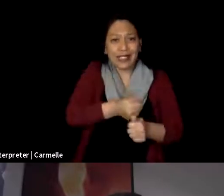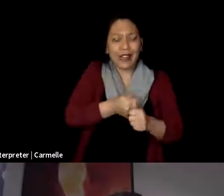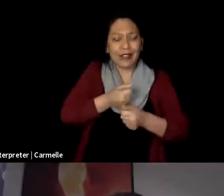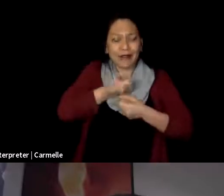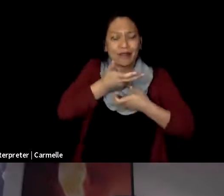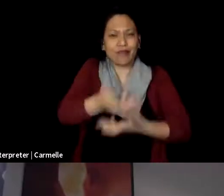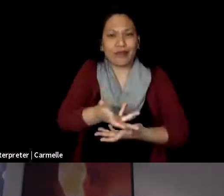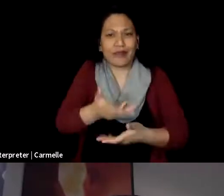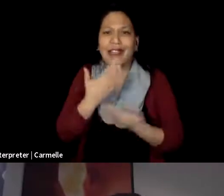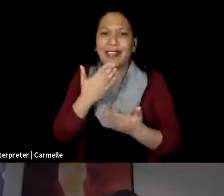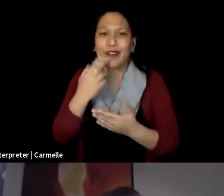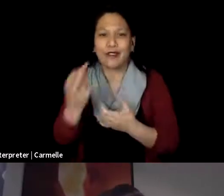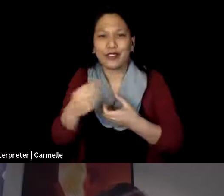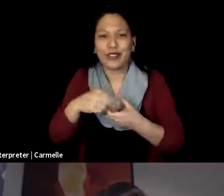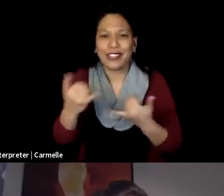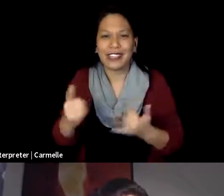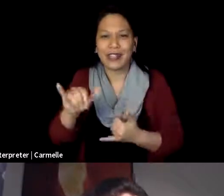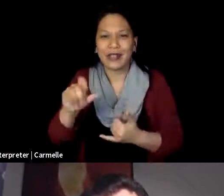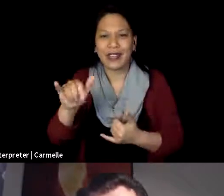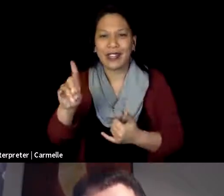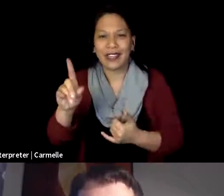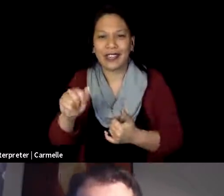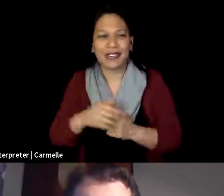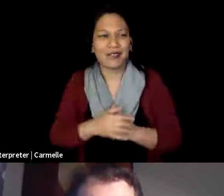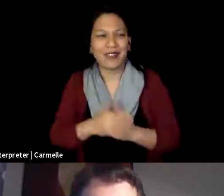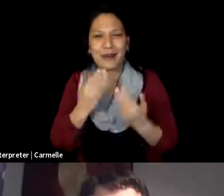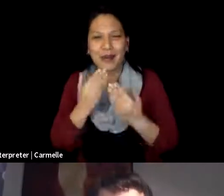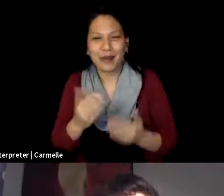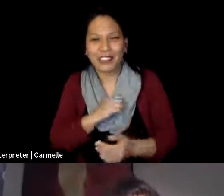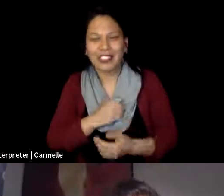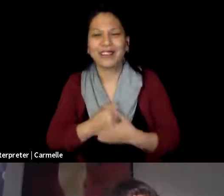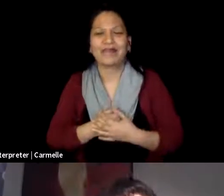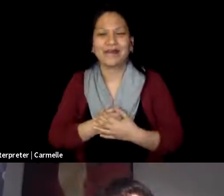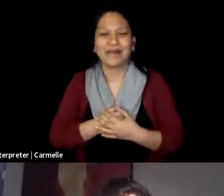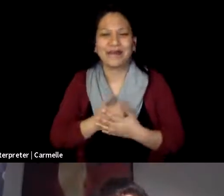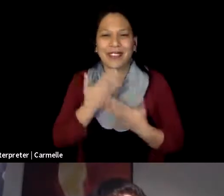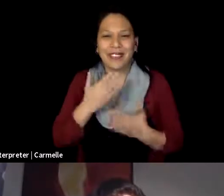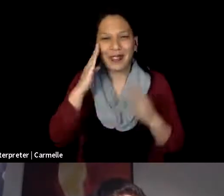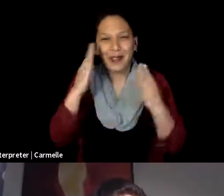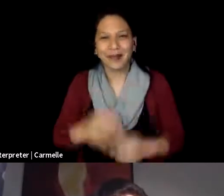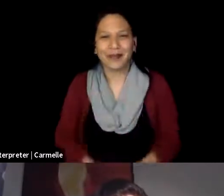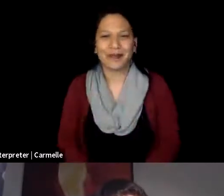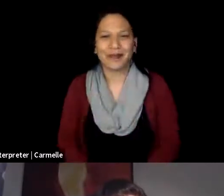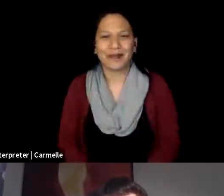here, Yolanda. Hello. Miigwech, Shani, hello. Thank you.